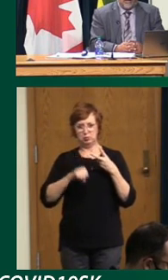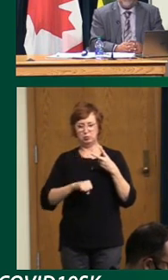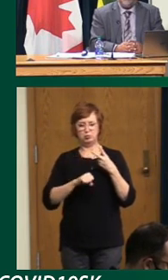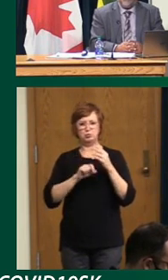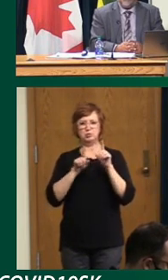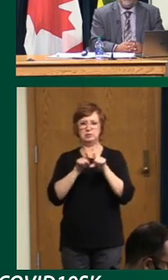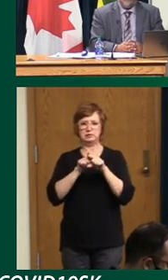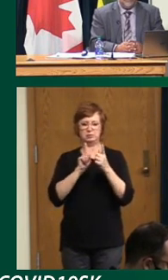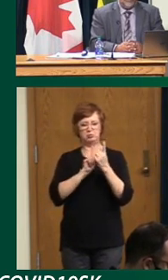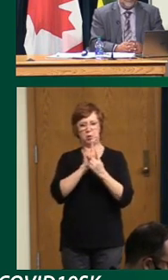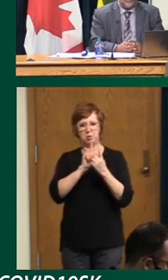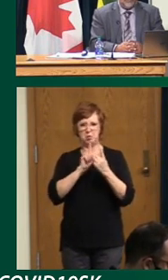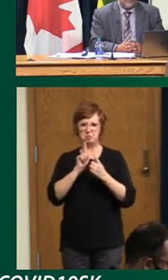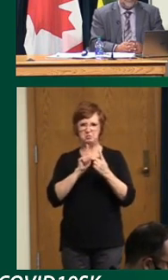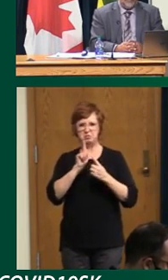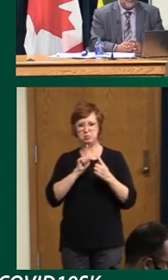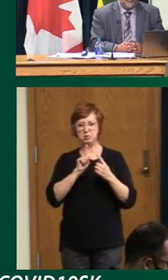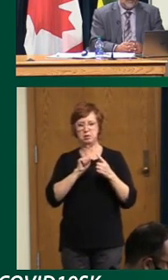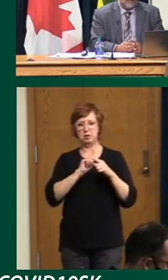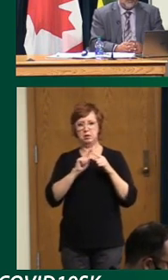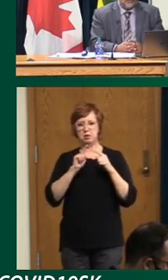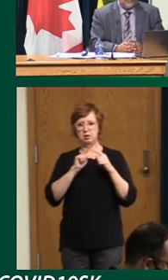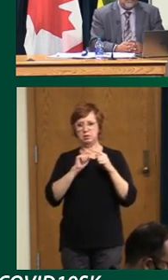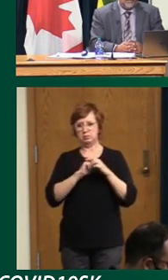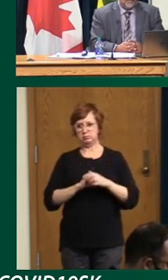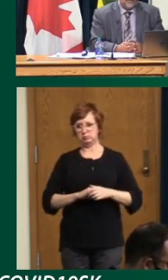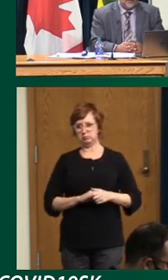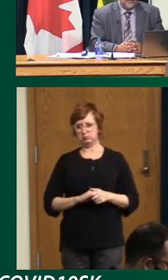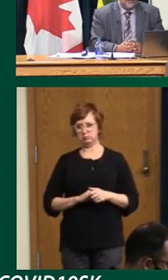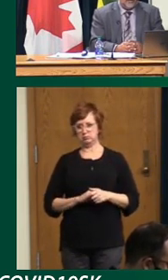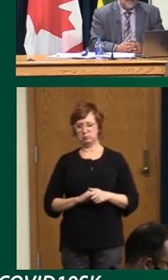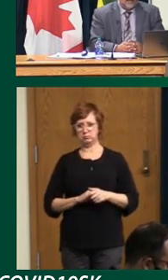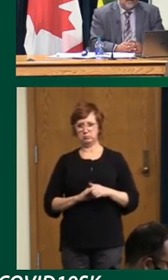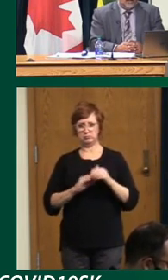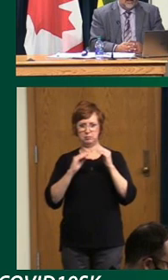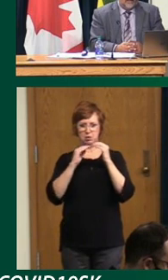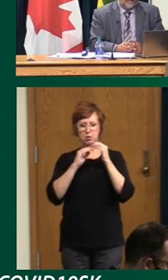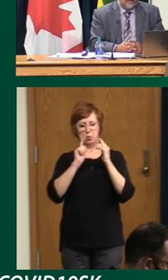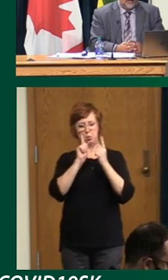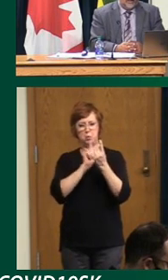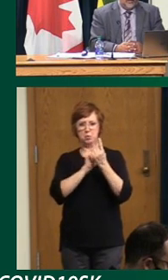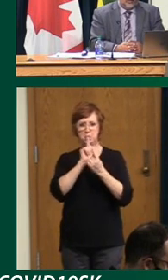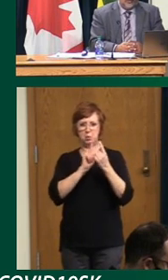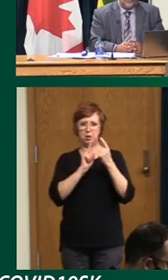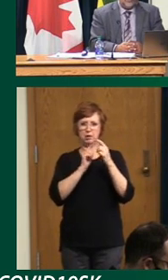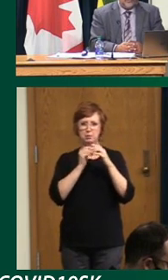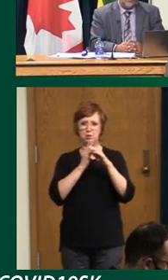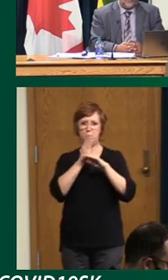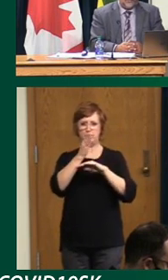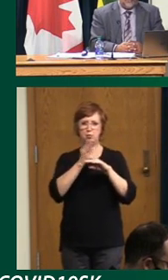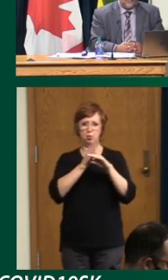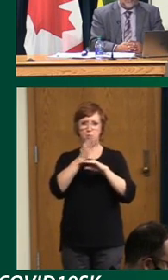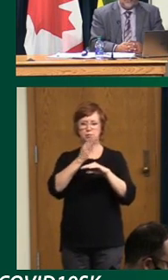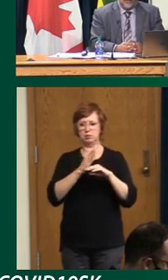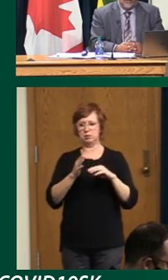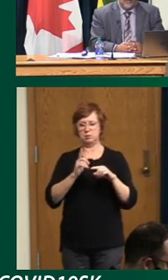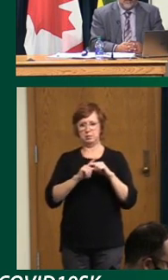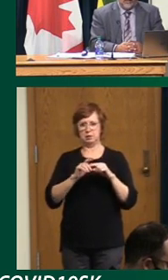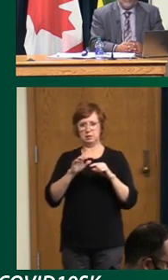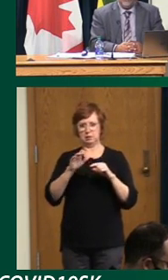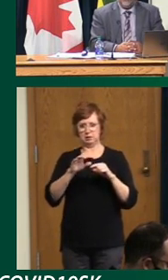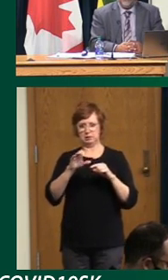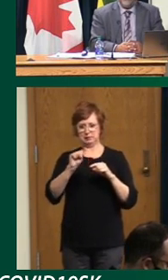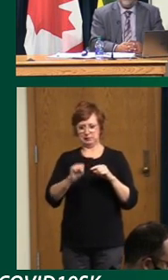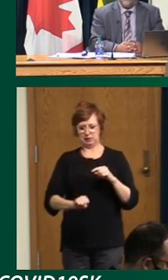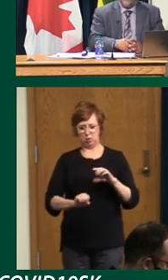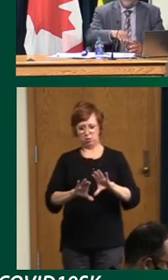has come up and down, but generally staying over 1 more than staying under 1. The rural south part,